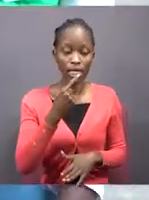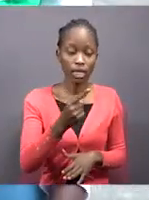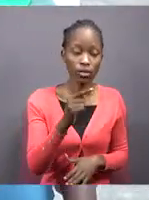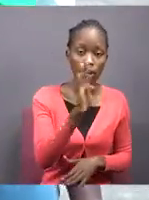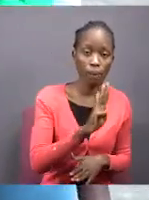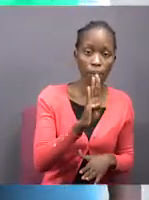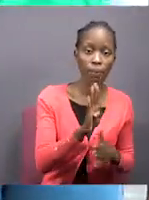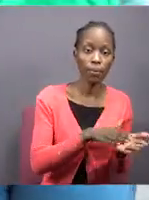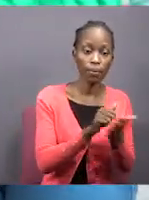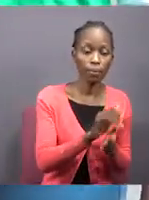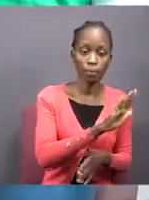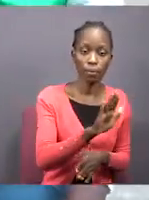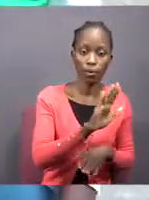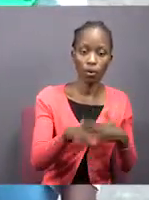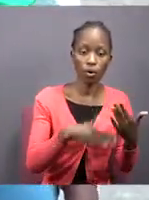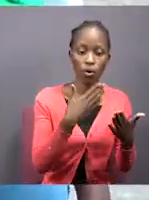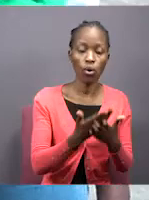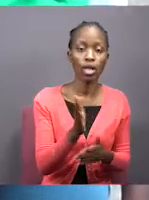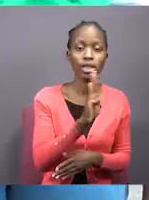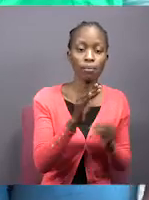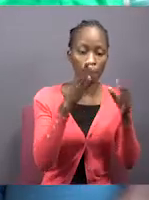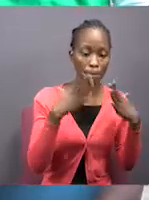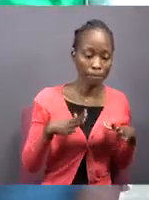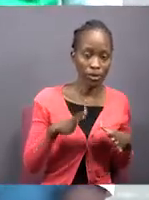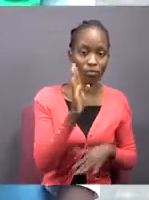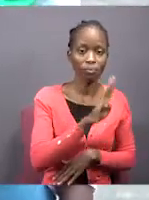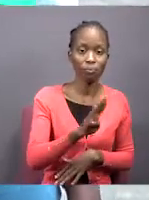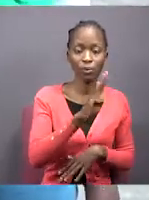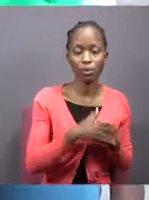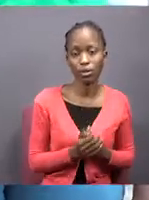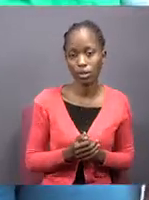down as fugitives all the Babylonians in the ships in which they took pride.